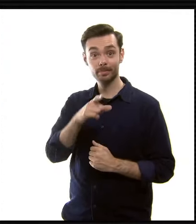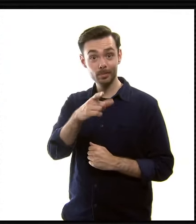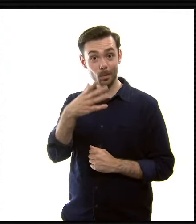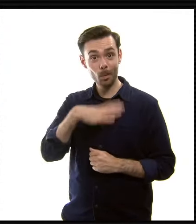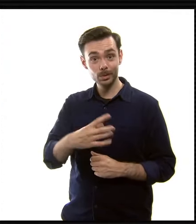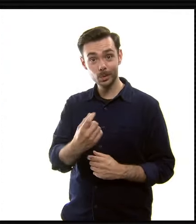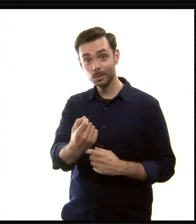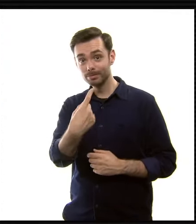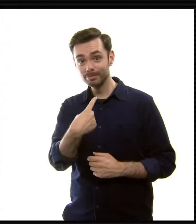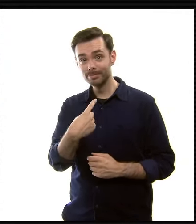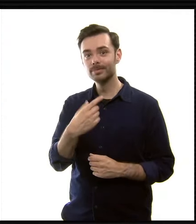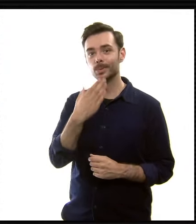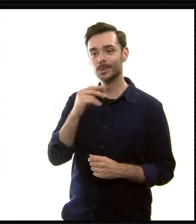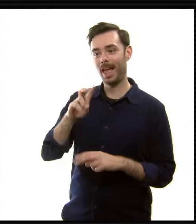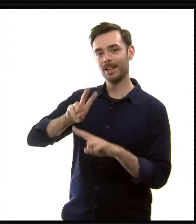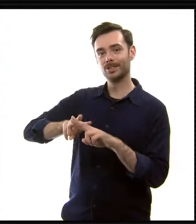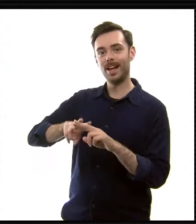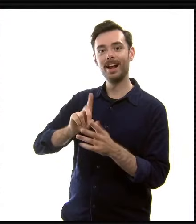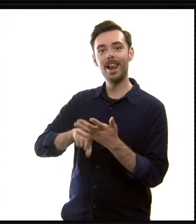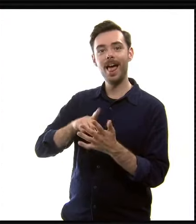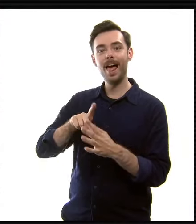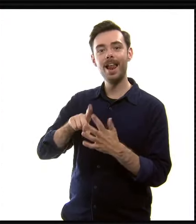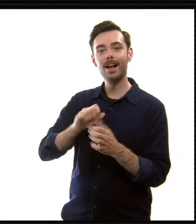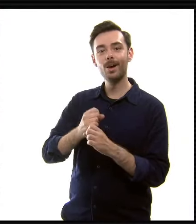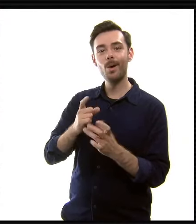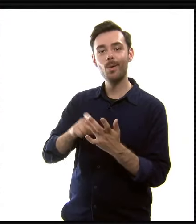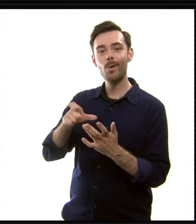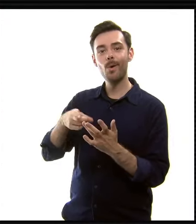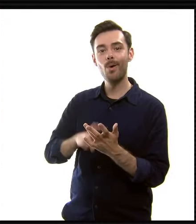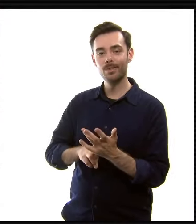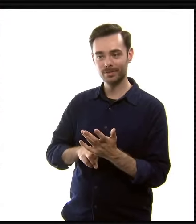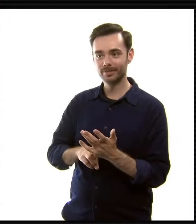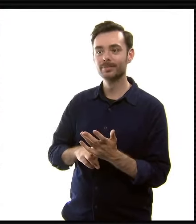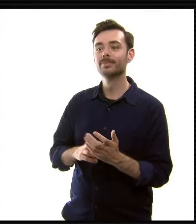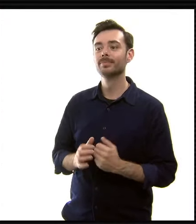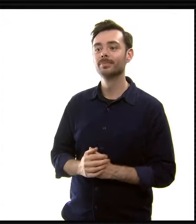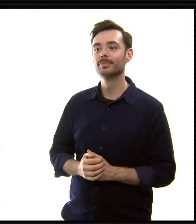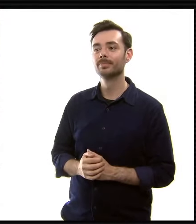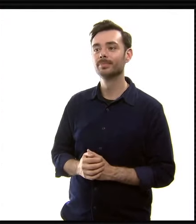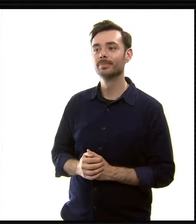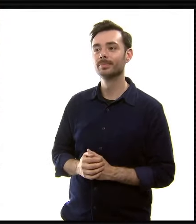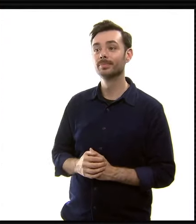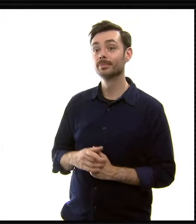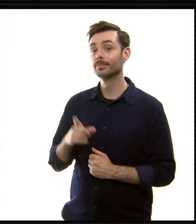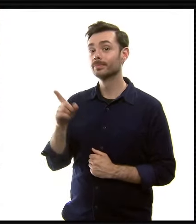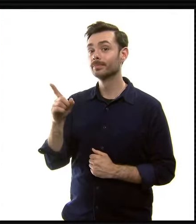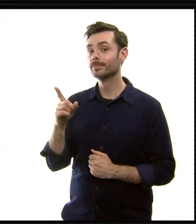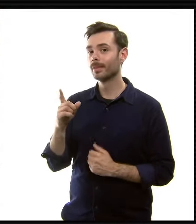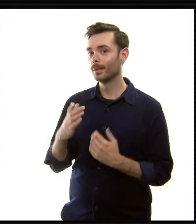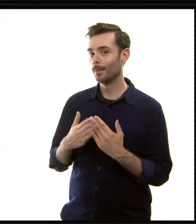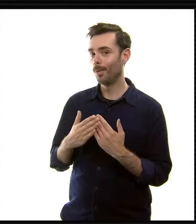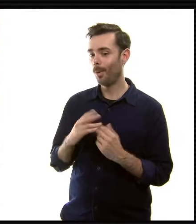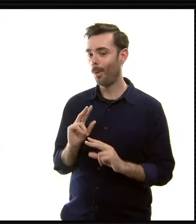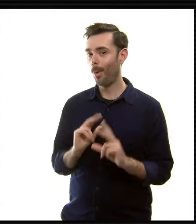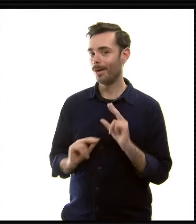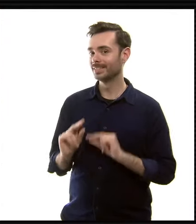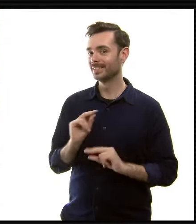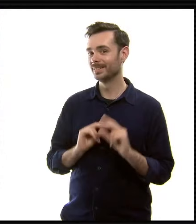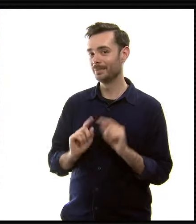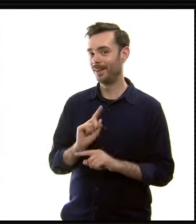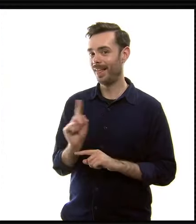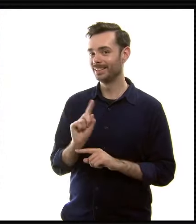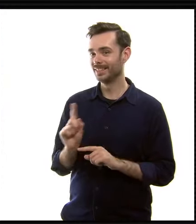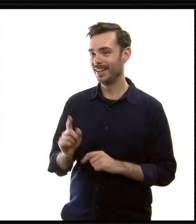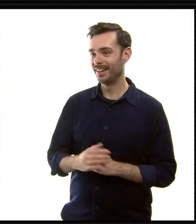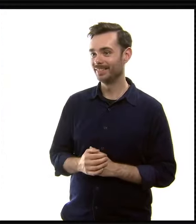LegoCon. And there's more bricking news later. And there might even be some gossip about this little guy. That's right, you.